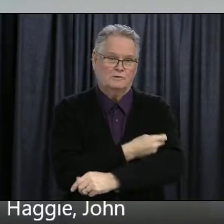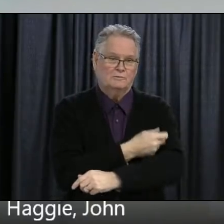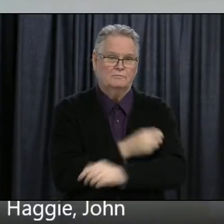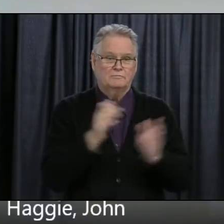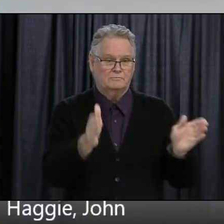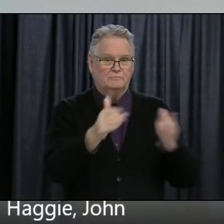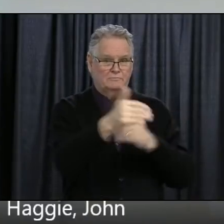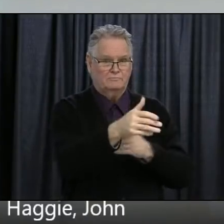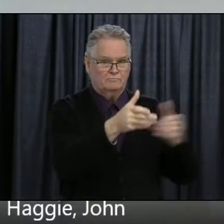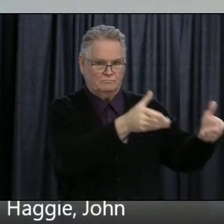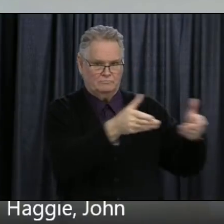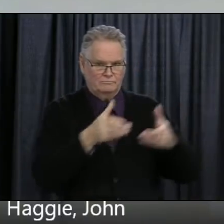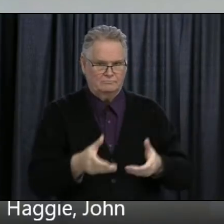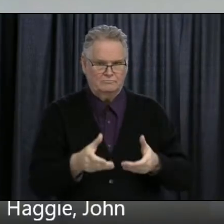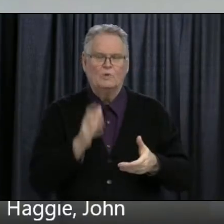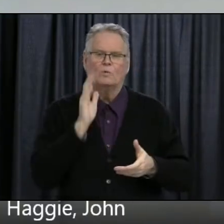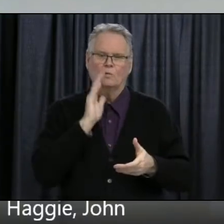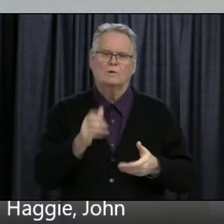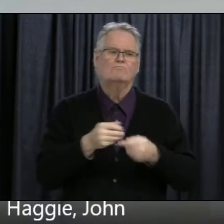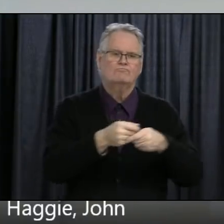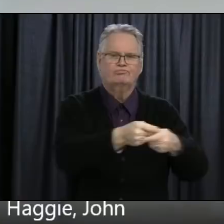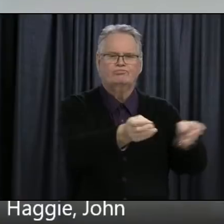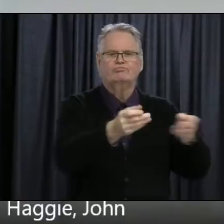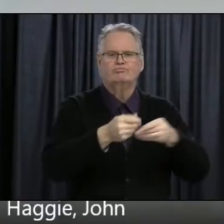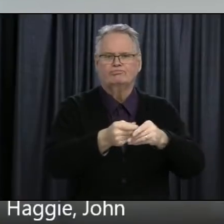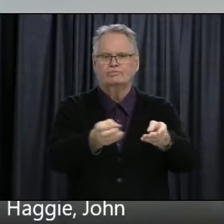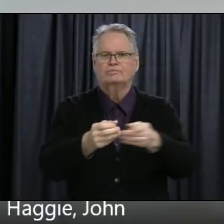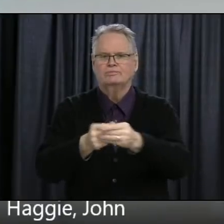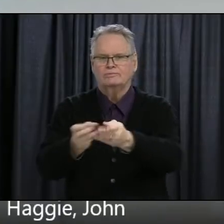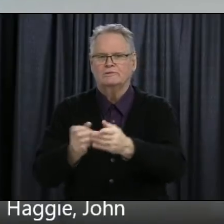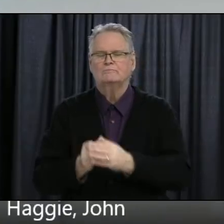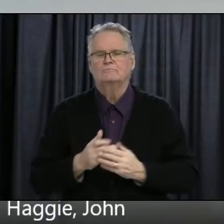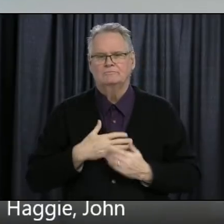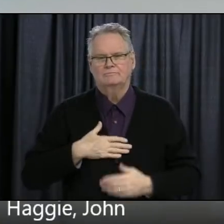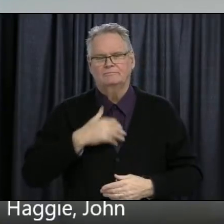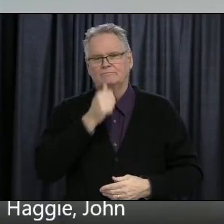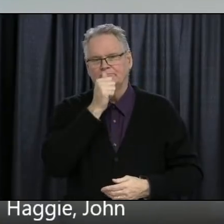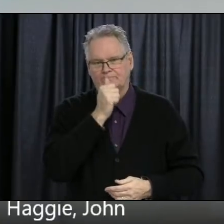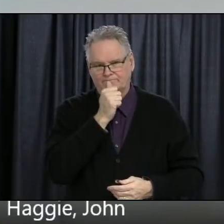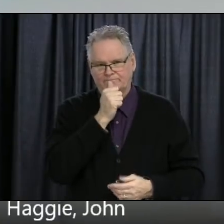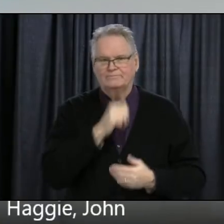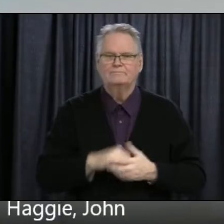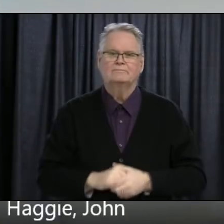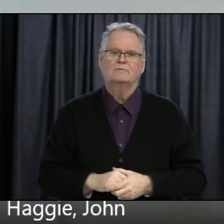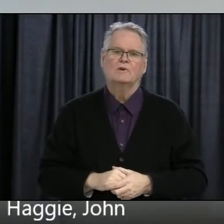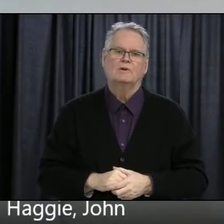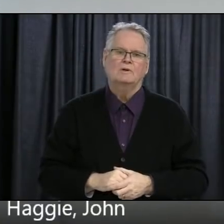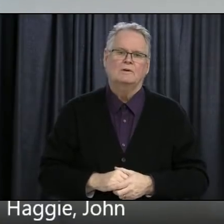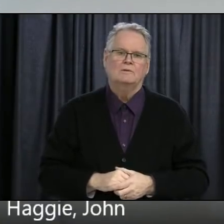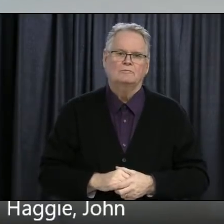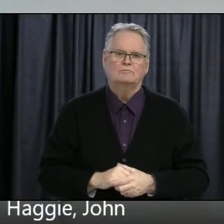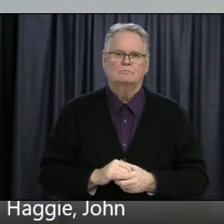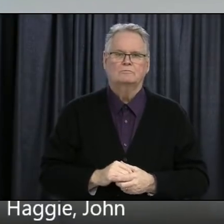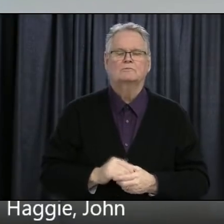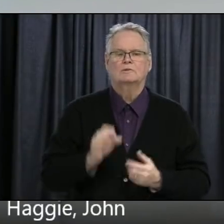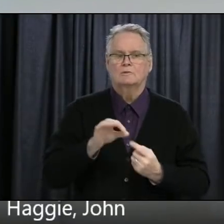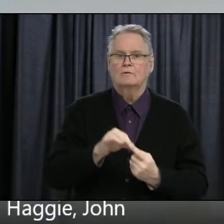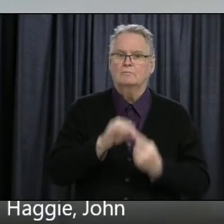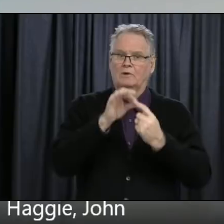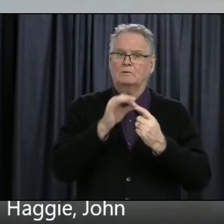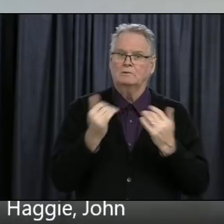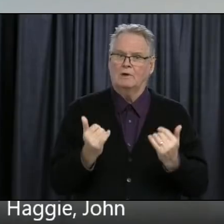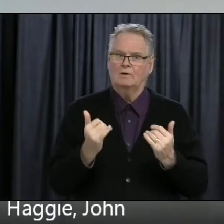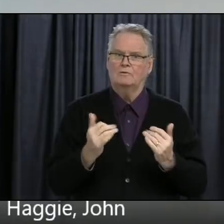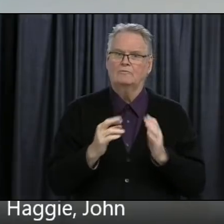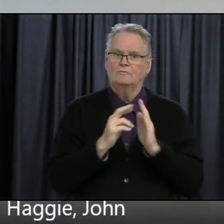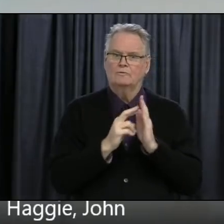Dr. Fitzgerald's special measures orders, but the letter too. We have seen and heard of